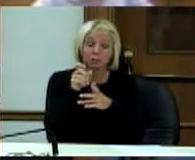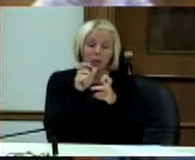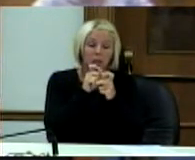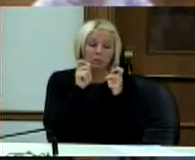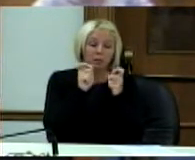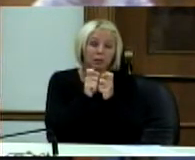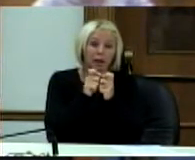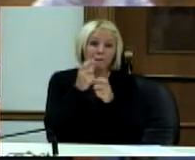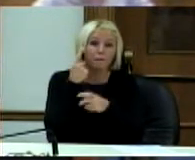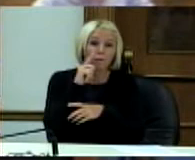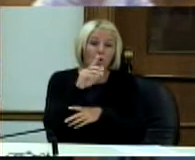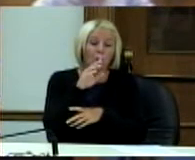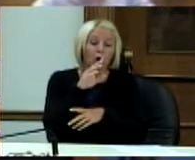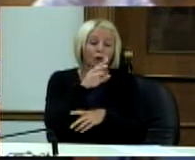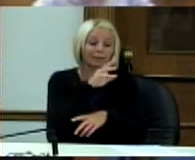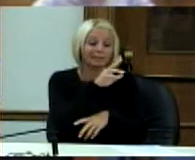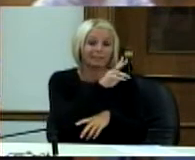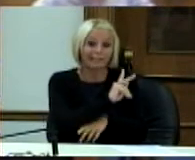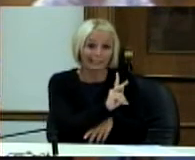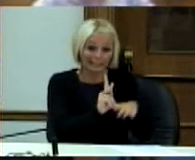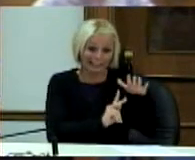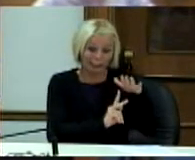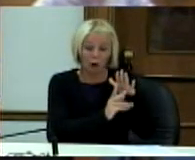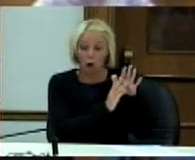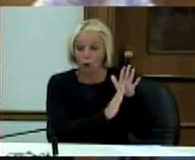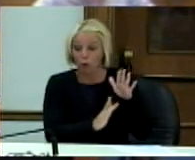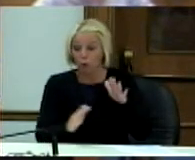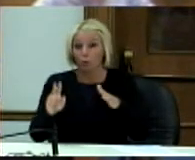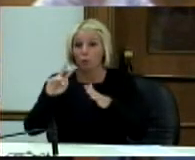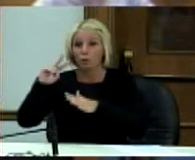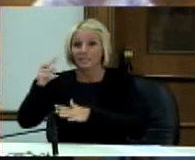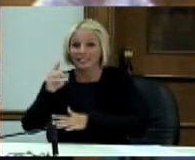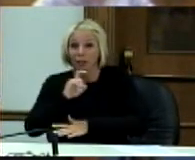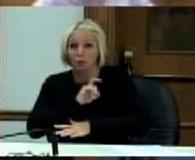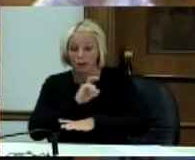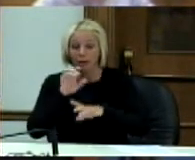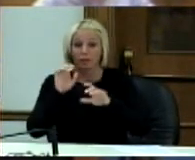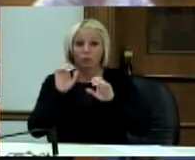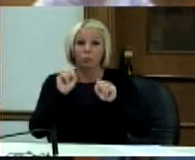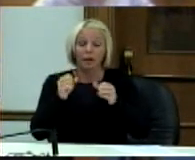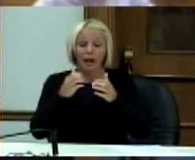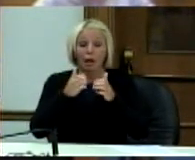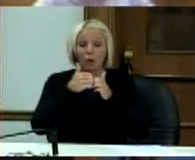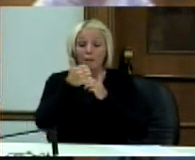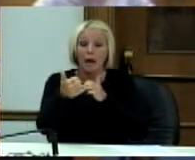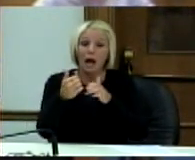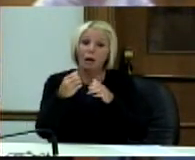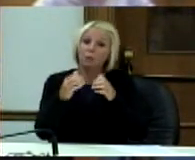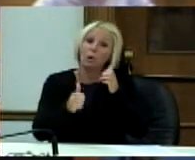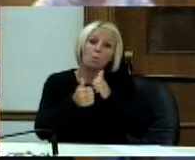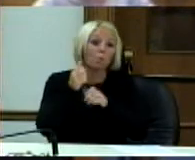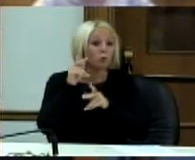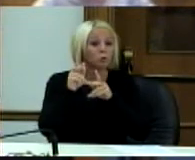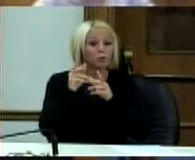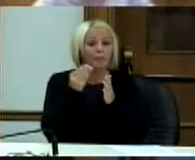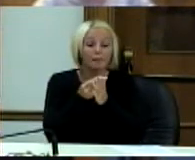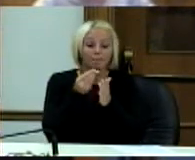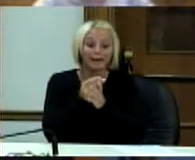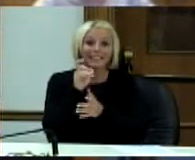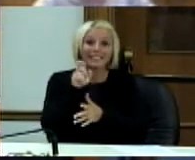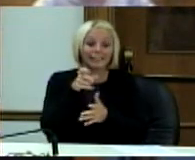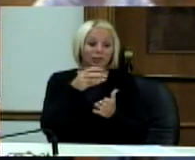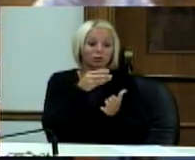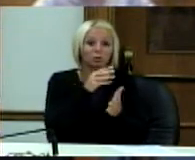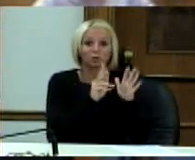really targeted toward our K through 2 population. We can go beyond that, but most of the dollars need to go toward that